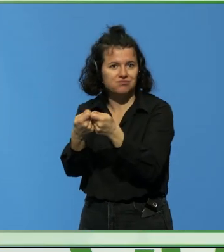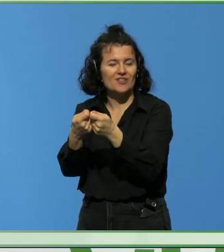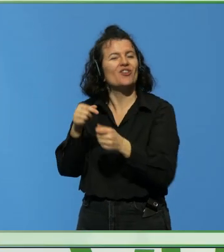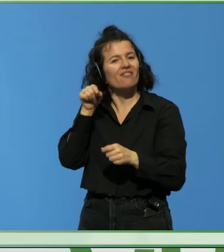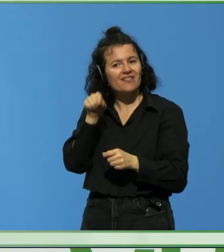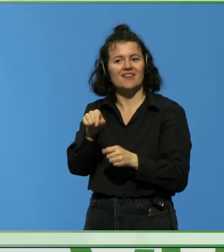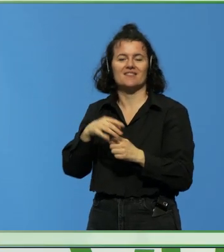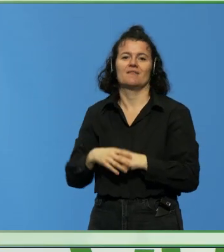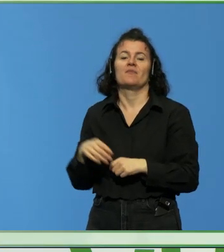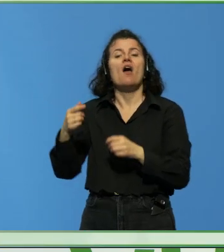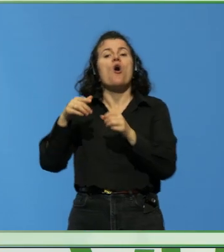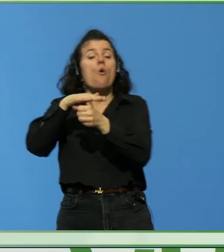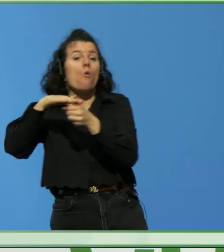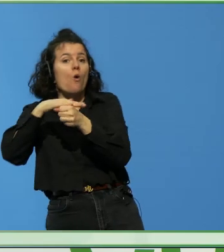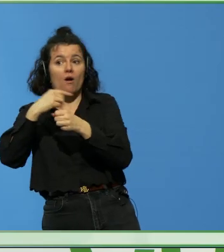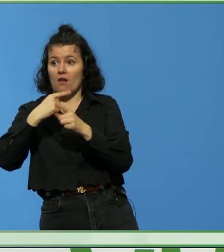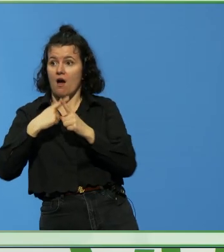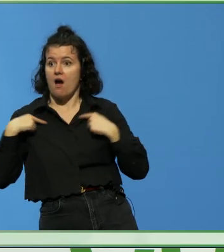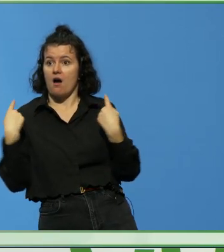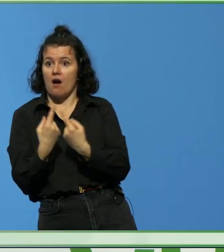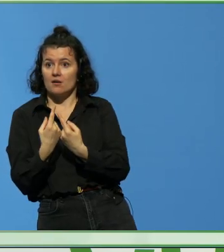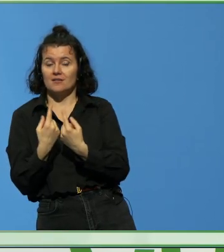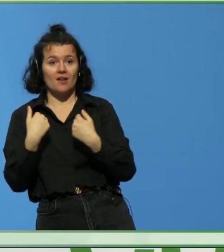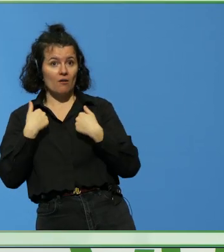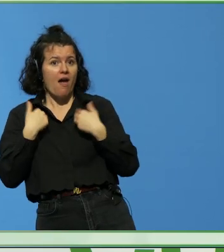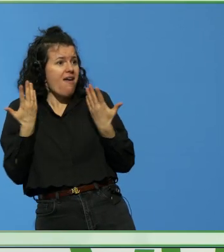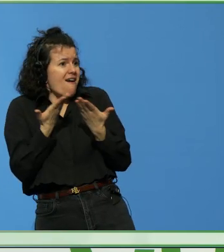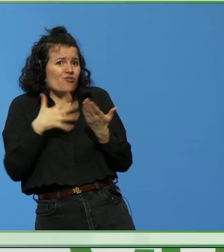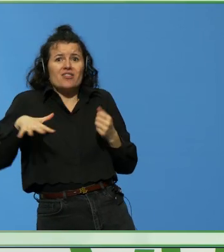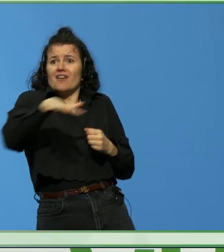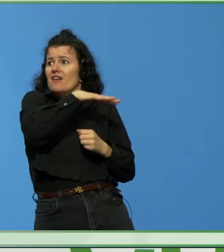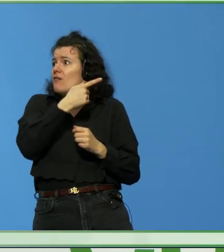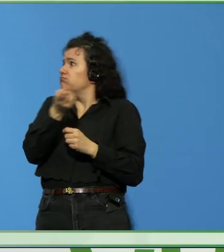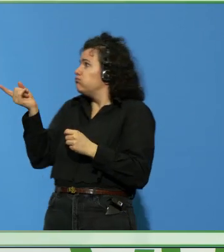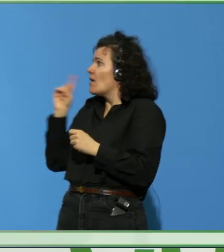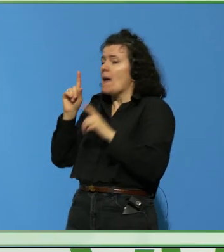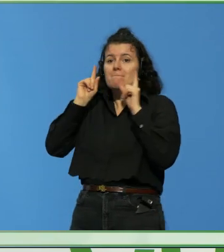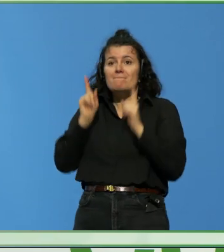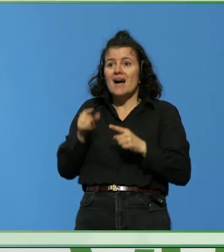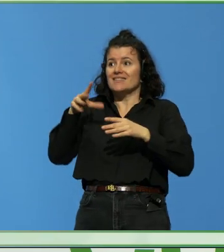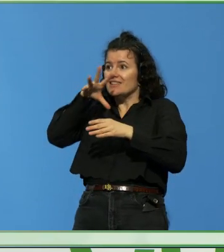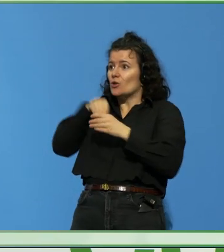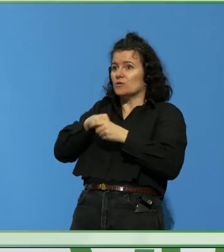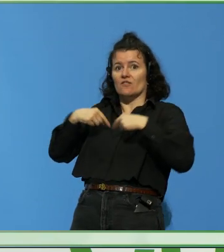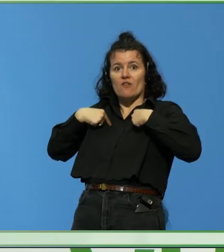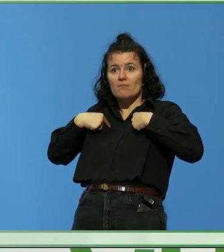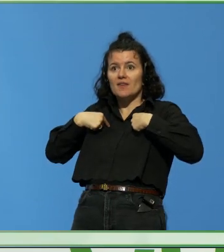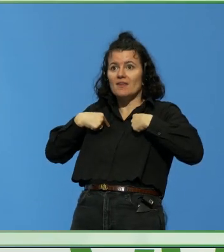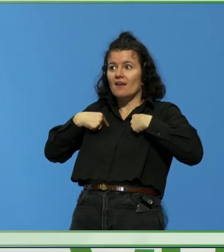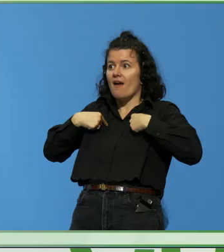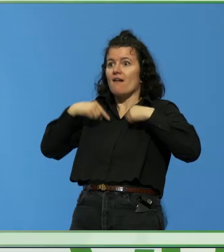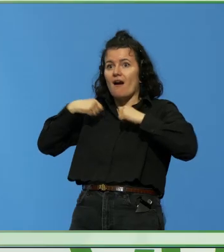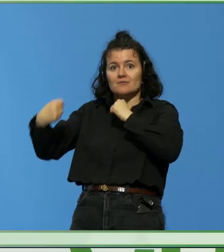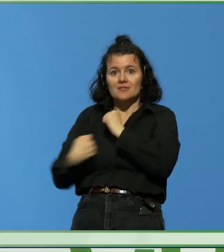everyone, everything needs to be inclusive and responsive to those women and girls with disability. And